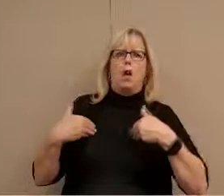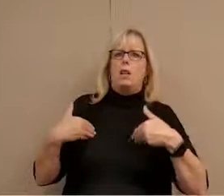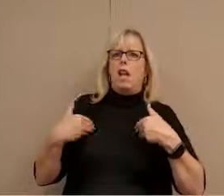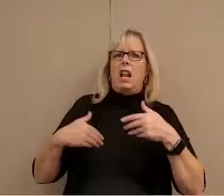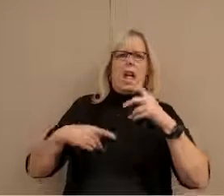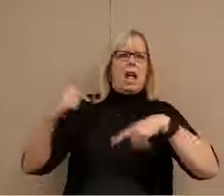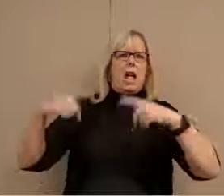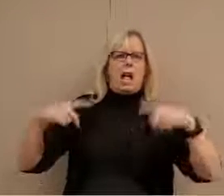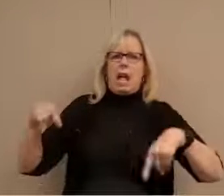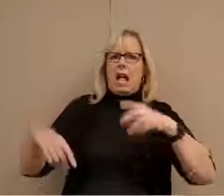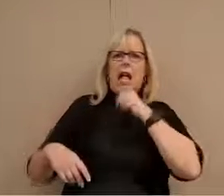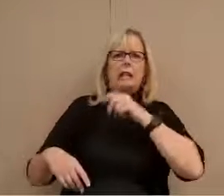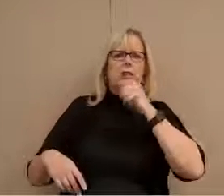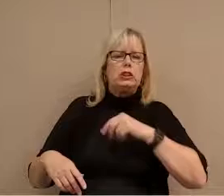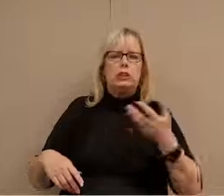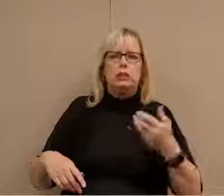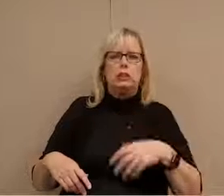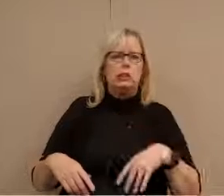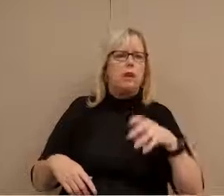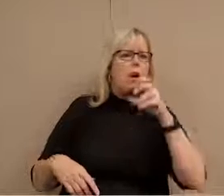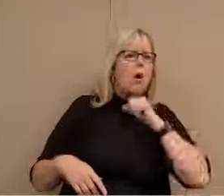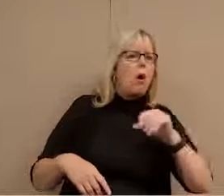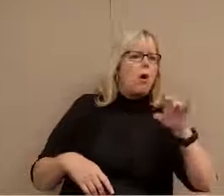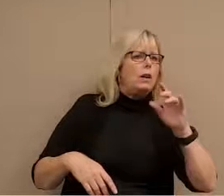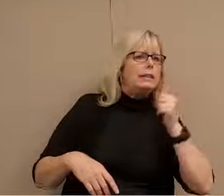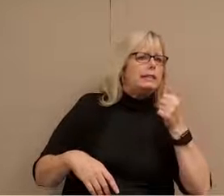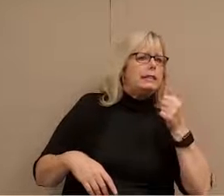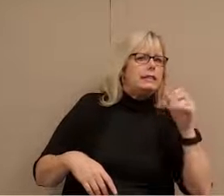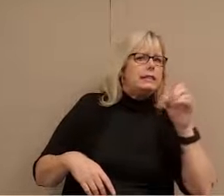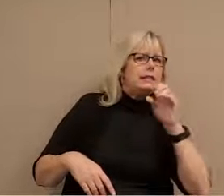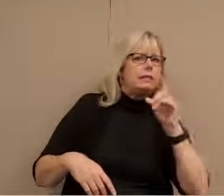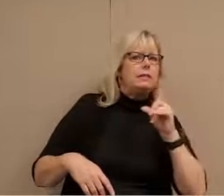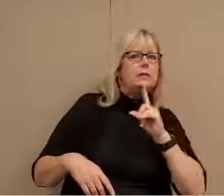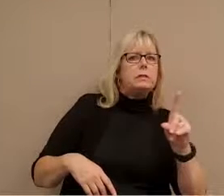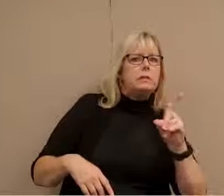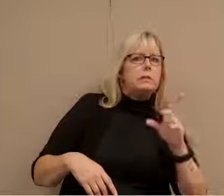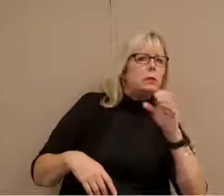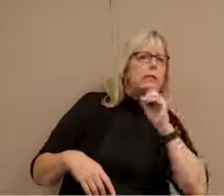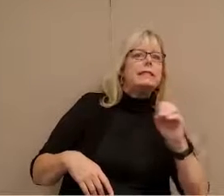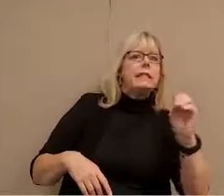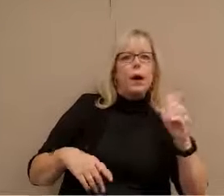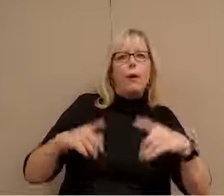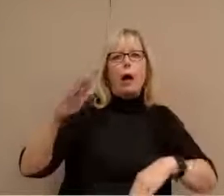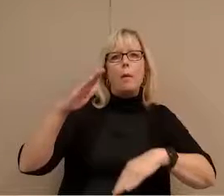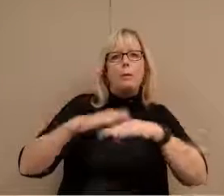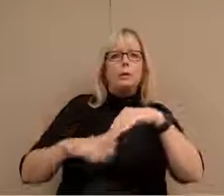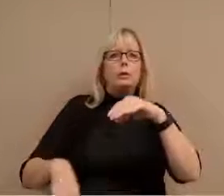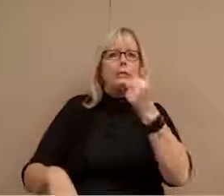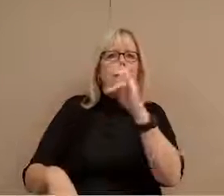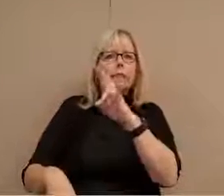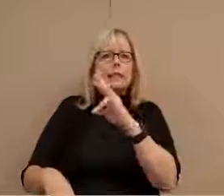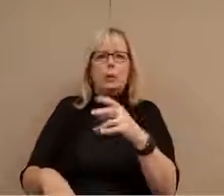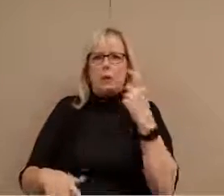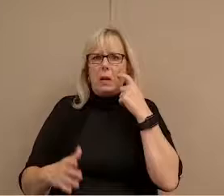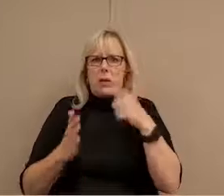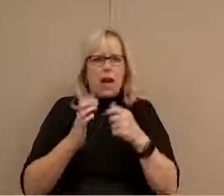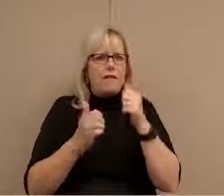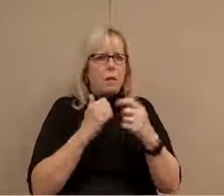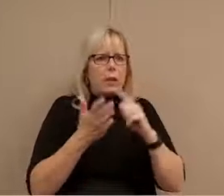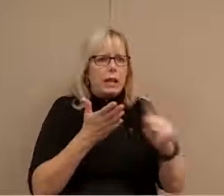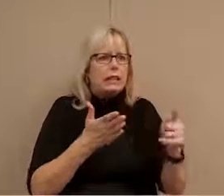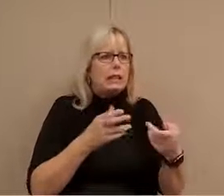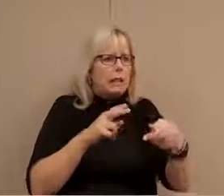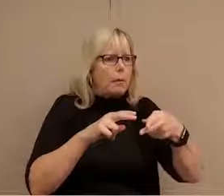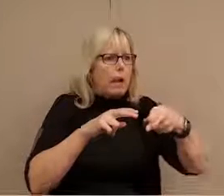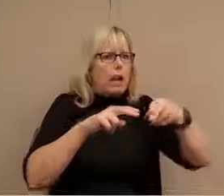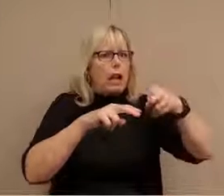ages trending up. The 0 to 17 age group, every week, the last 5 weeks, we've seen an increase in the number of 0 to